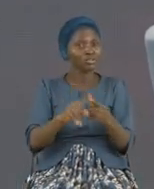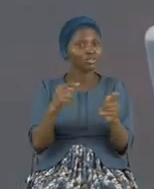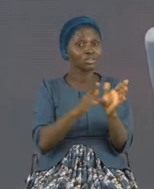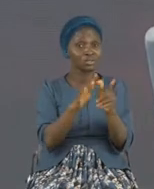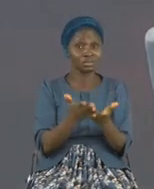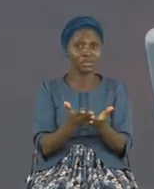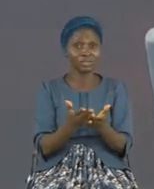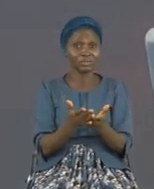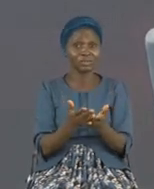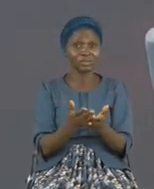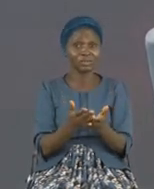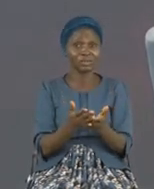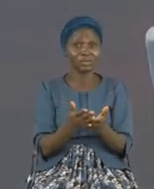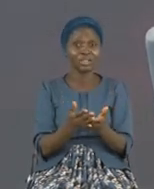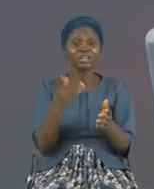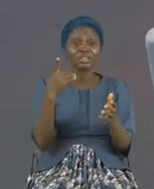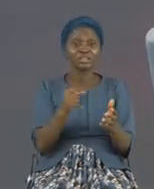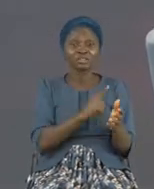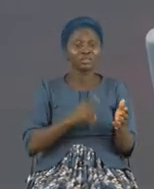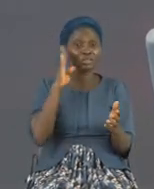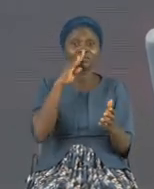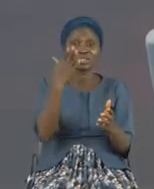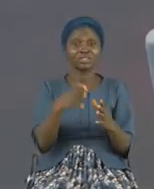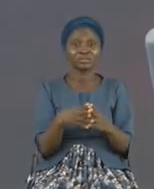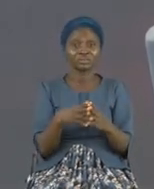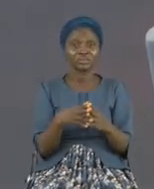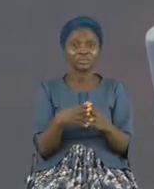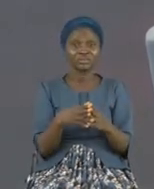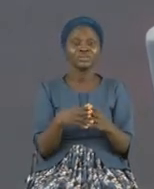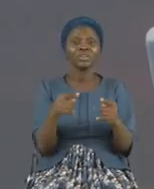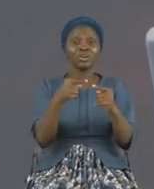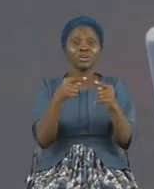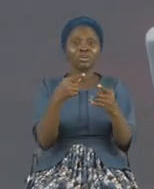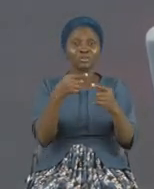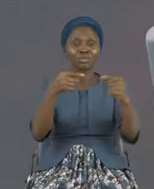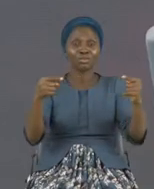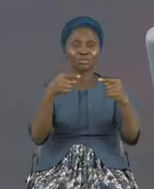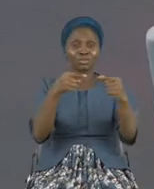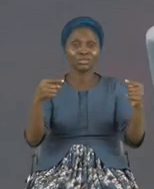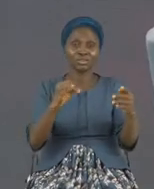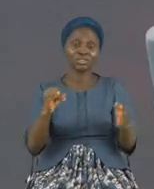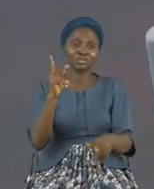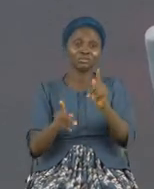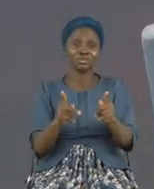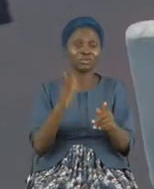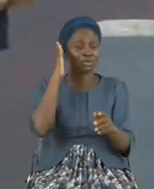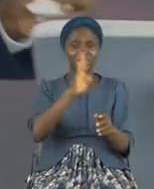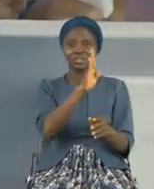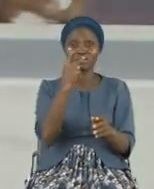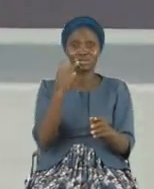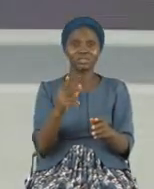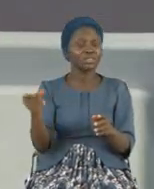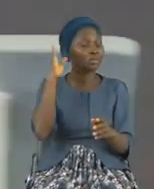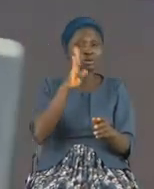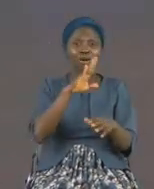from the earth. They'll always be there. Contradicting people will never cease from the earth. They'll all be there. Opposers